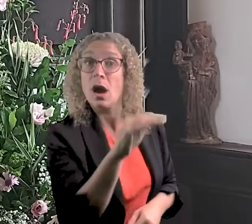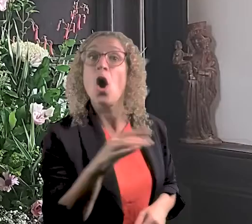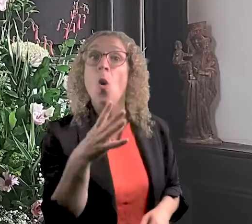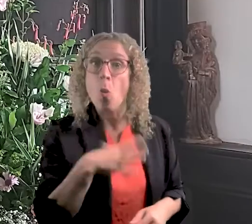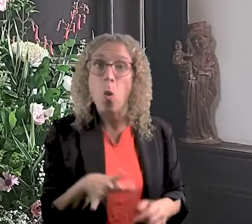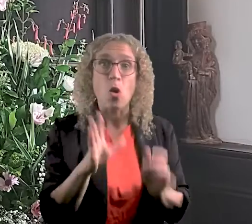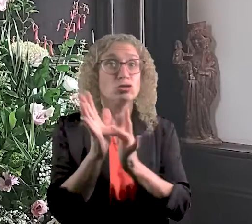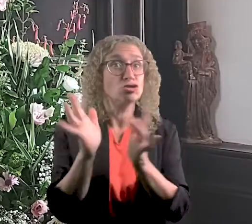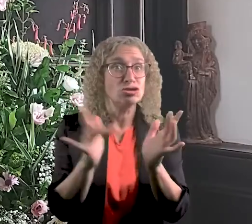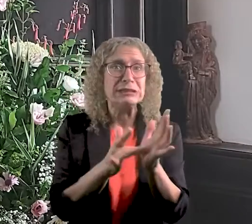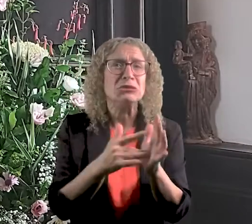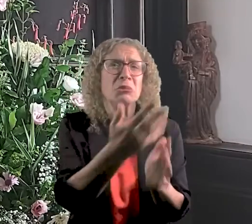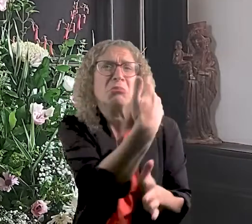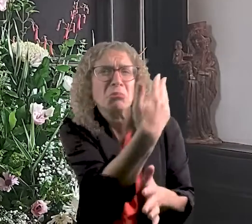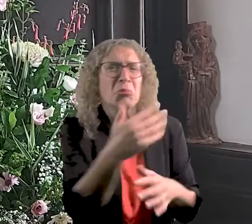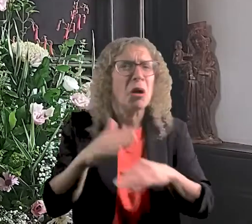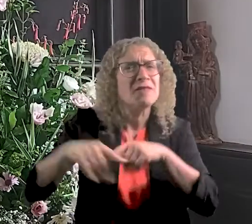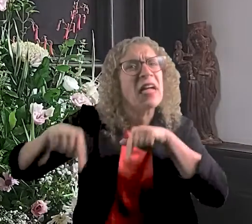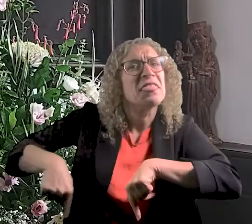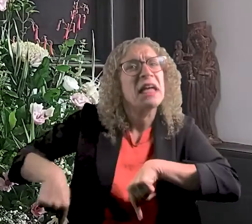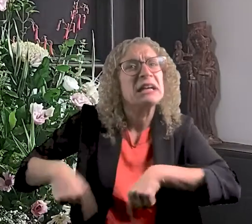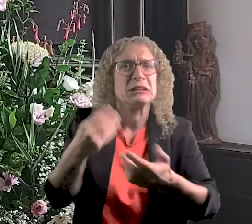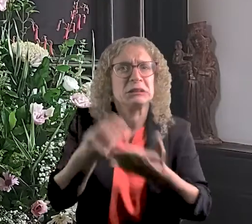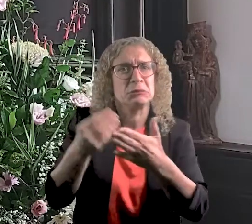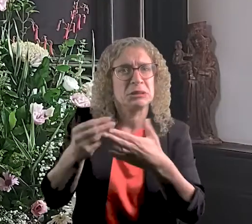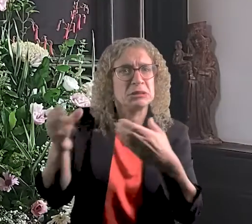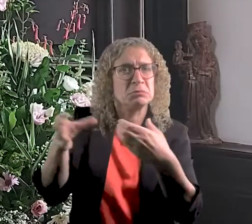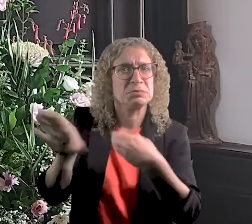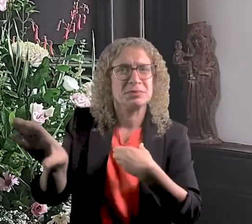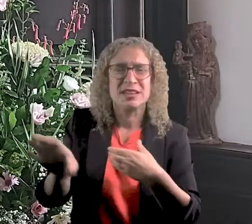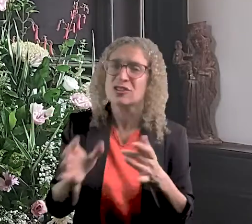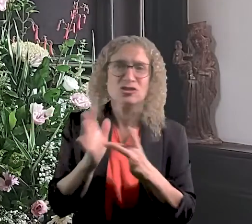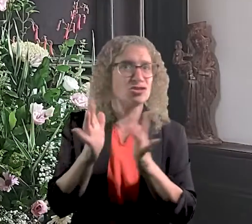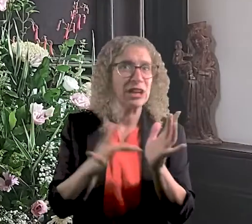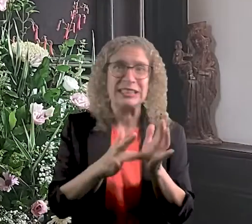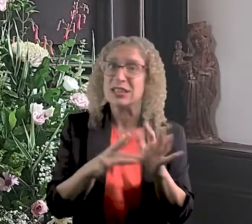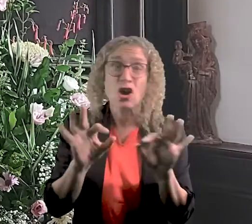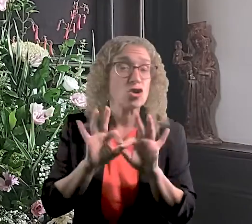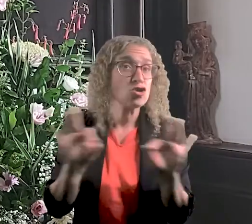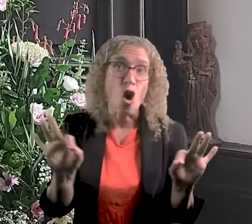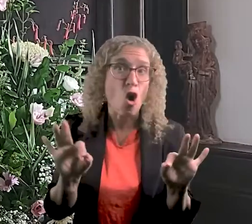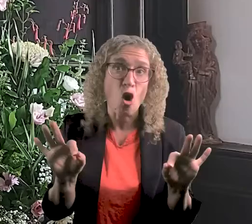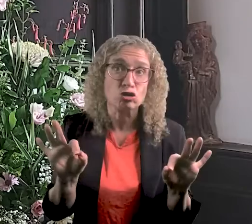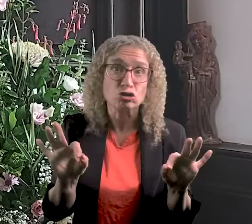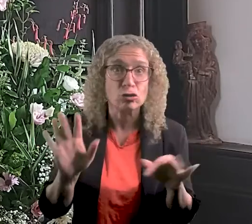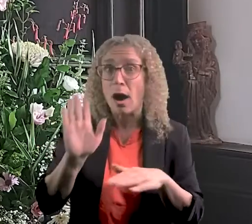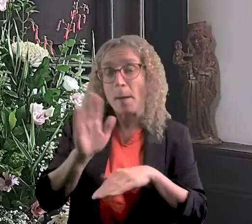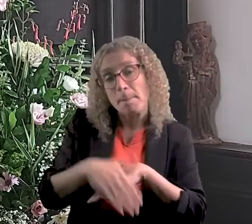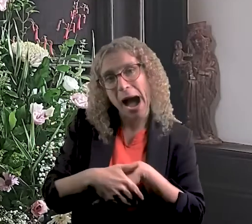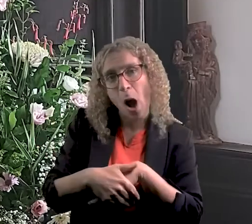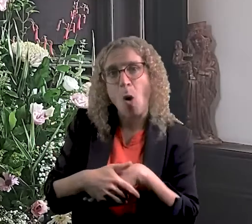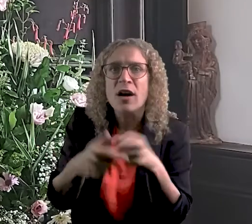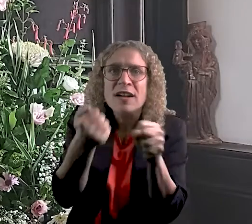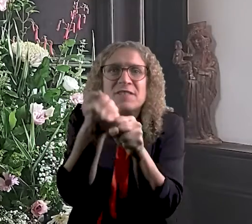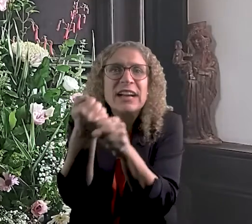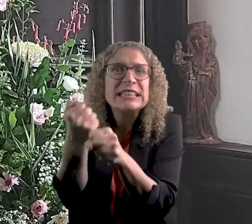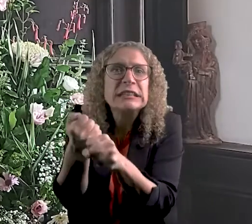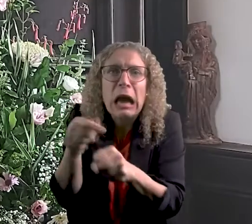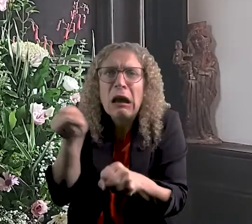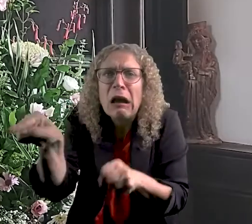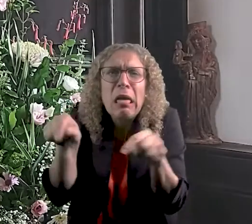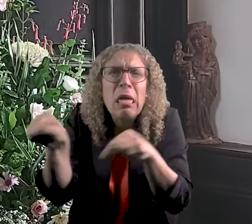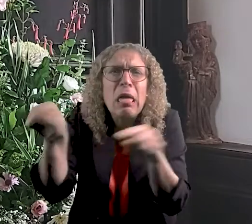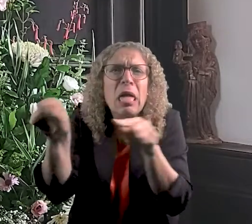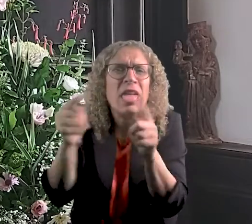to arbitrate in his inheritance dispute. Jesus' ministry was not, and is not, about the patching up